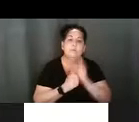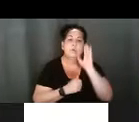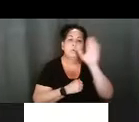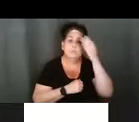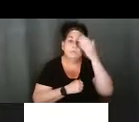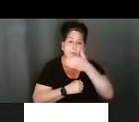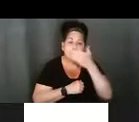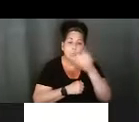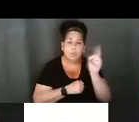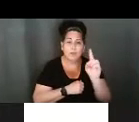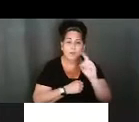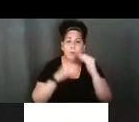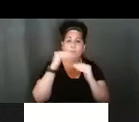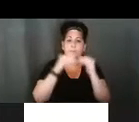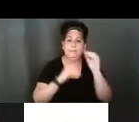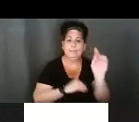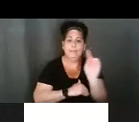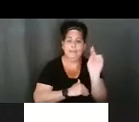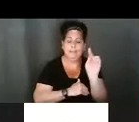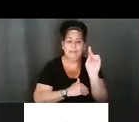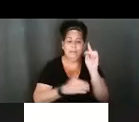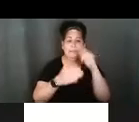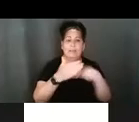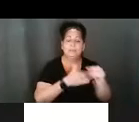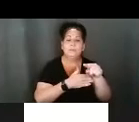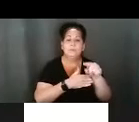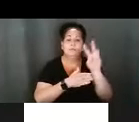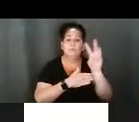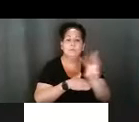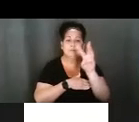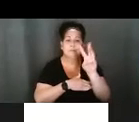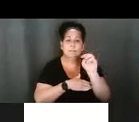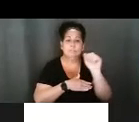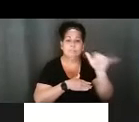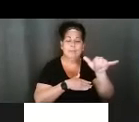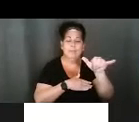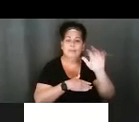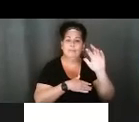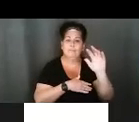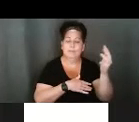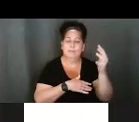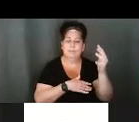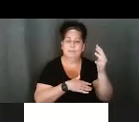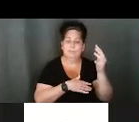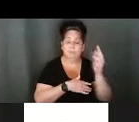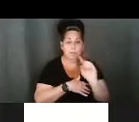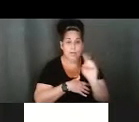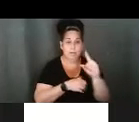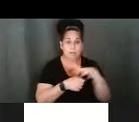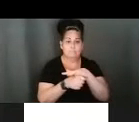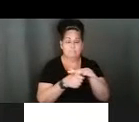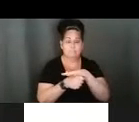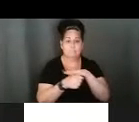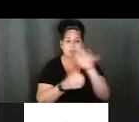the event is next Wednesday, May 5th, on the campus of Central Georgia Technical College. It will start